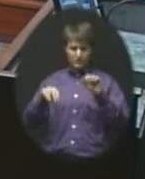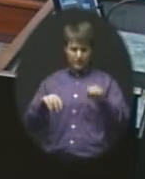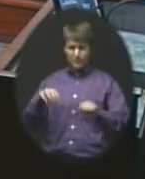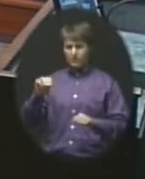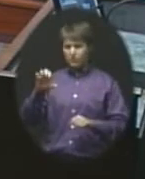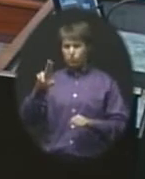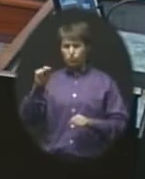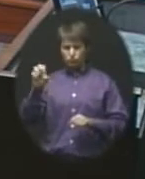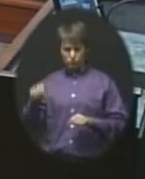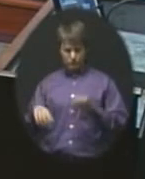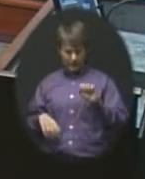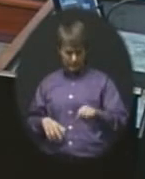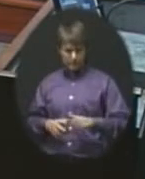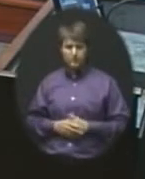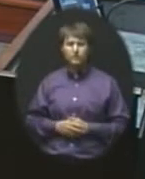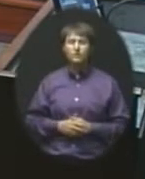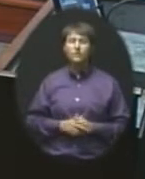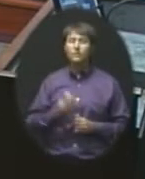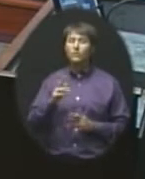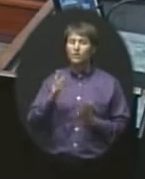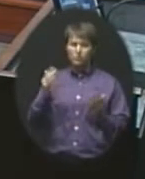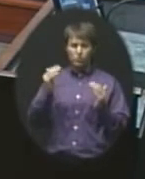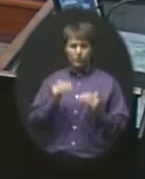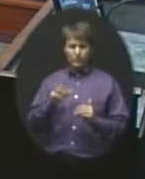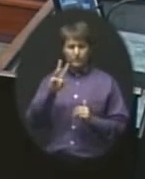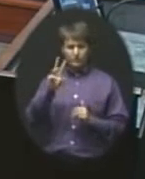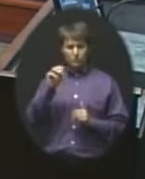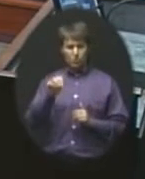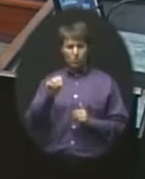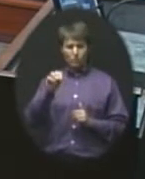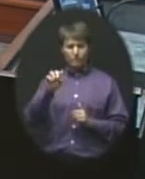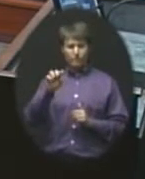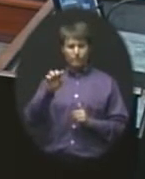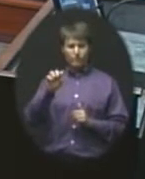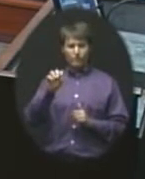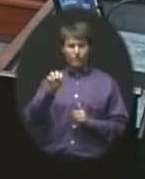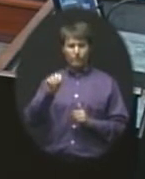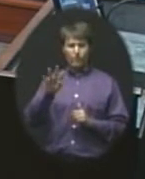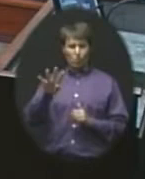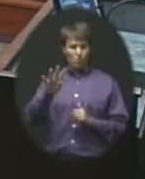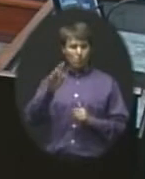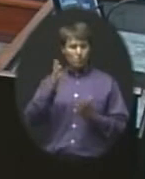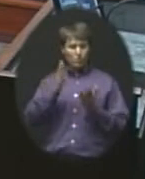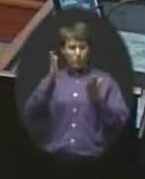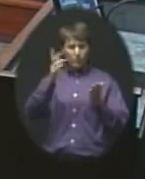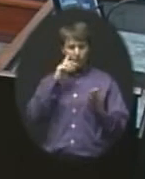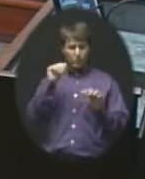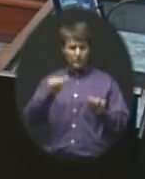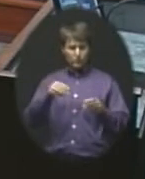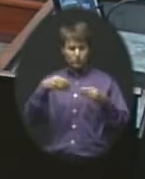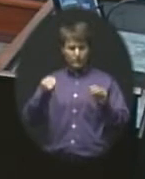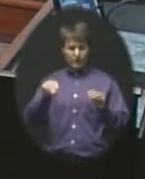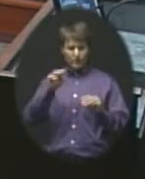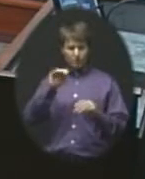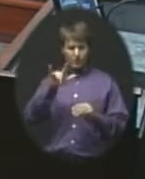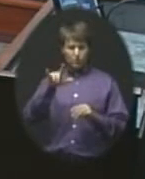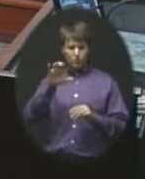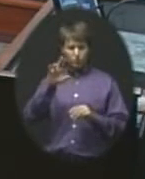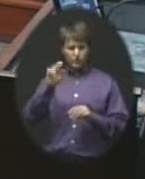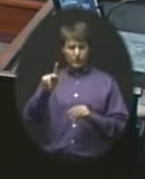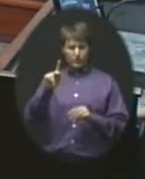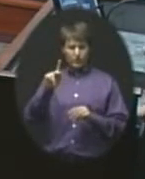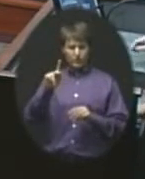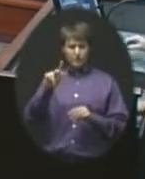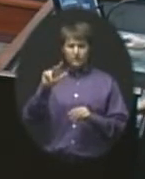Yes. All right, moving on to item 6.04, the proposal for potential sale of Mill Creek Center,